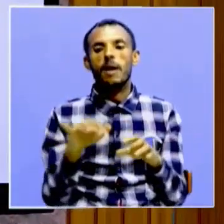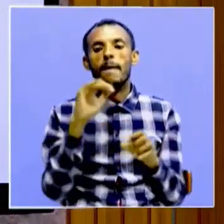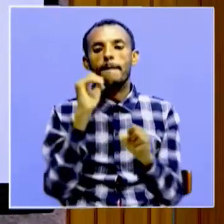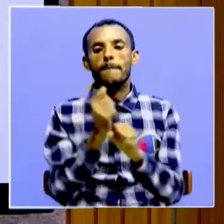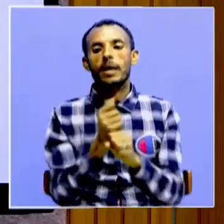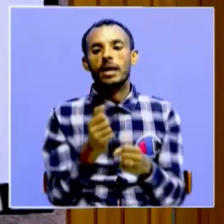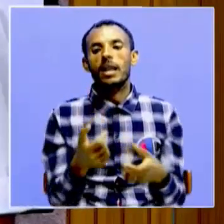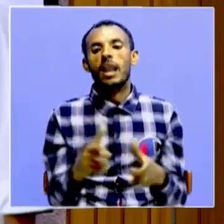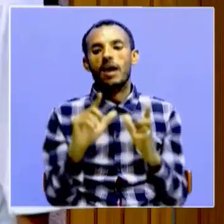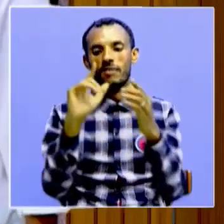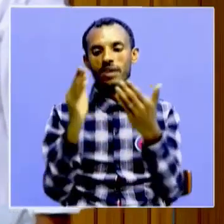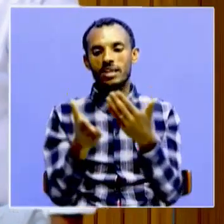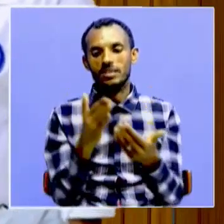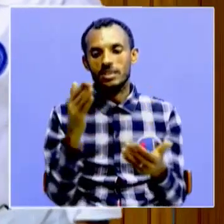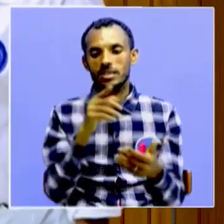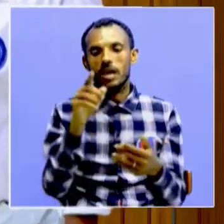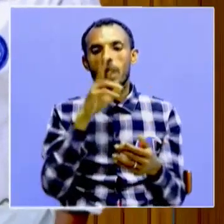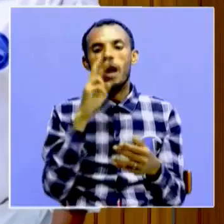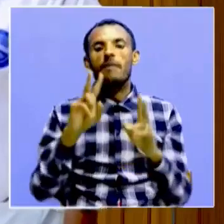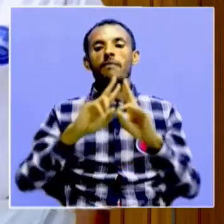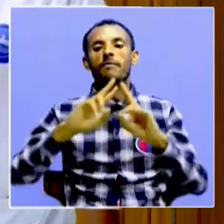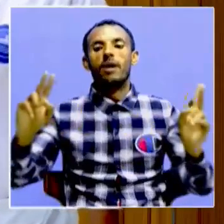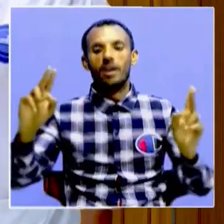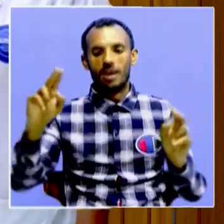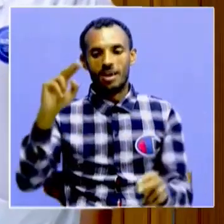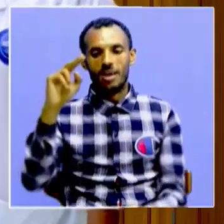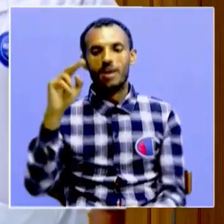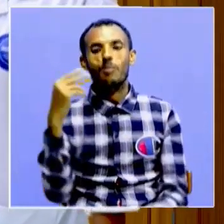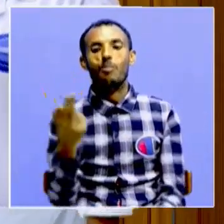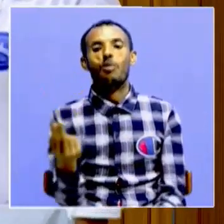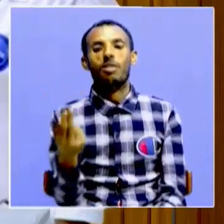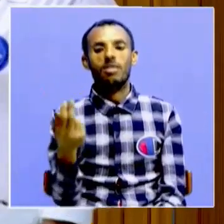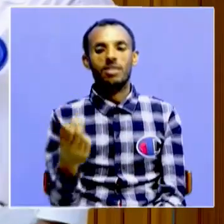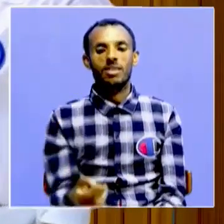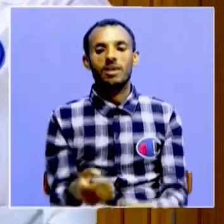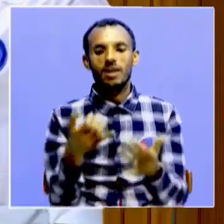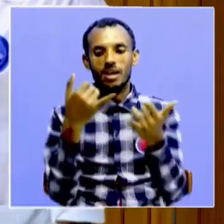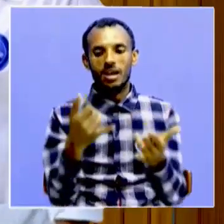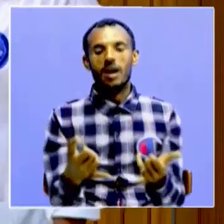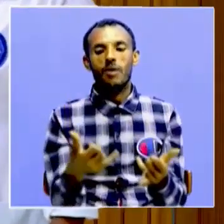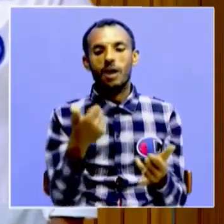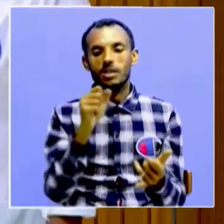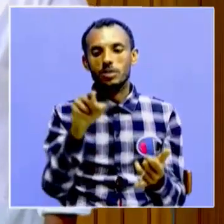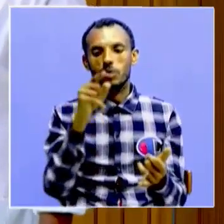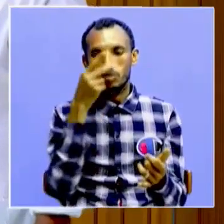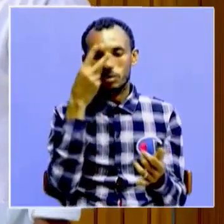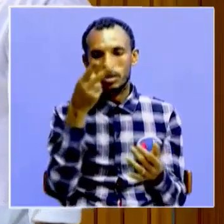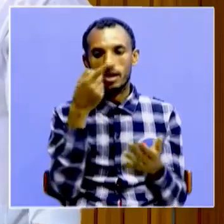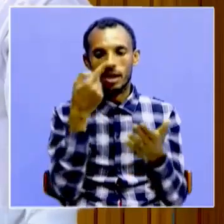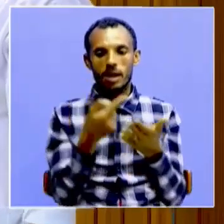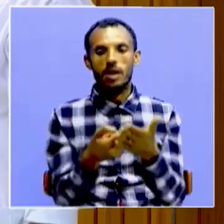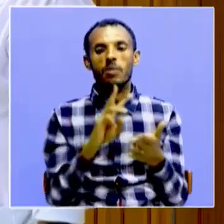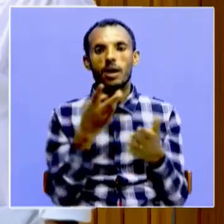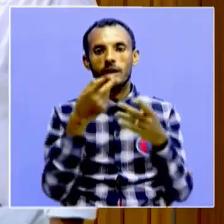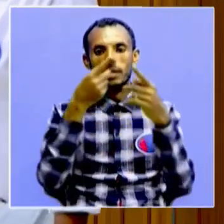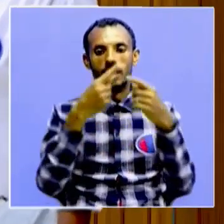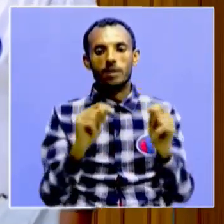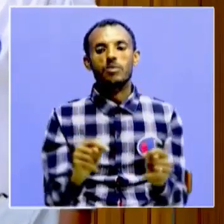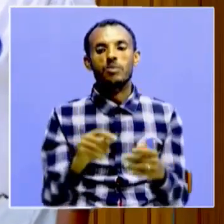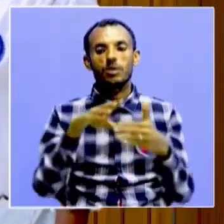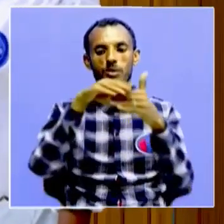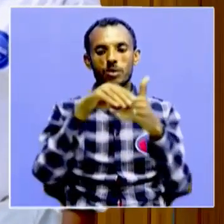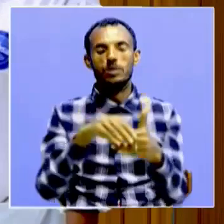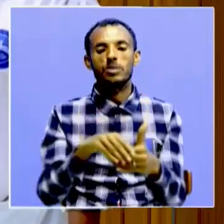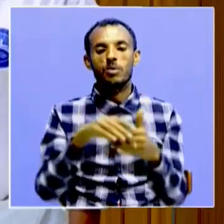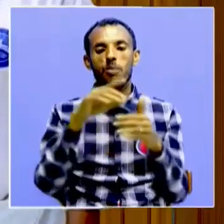life easier, they are very important. Now, as you can see here, we are trying to introduce one